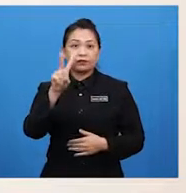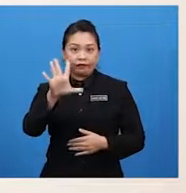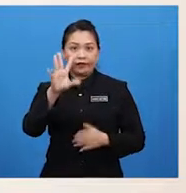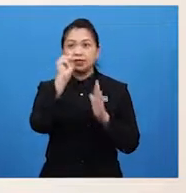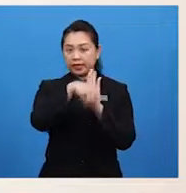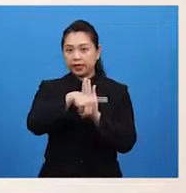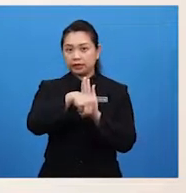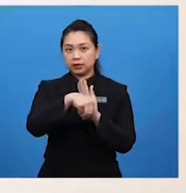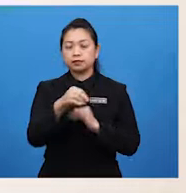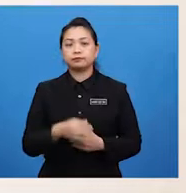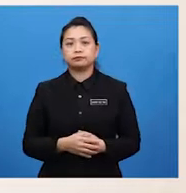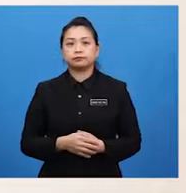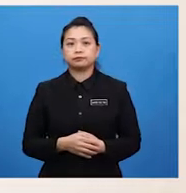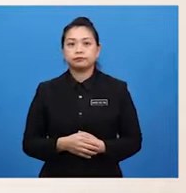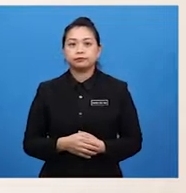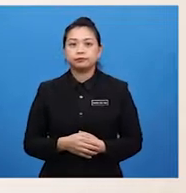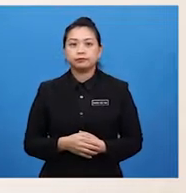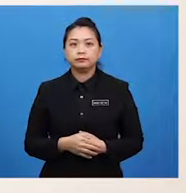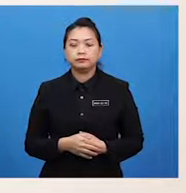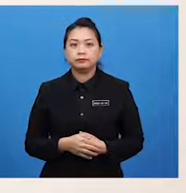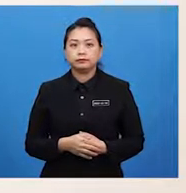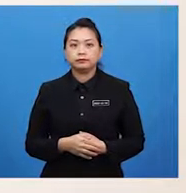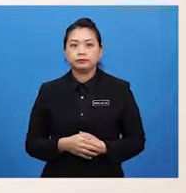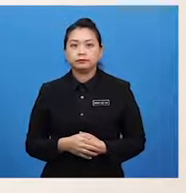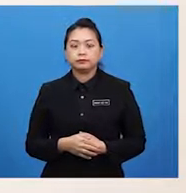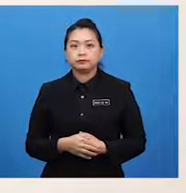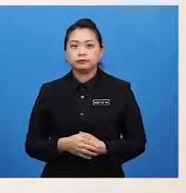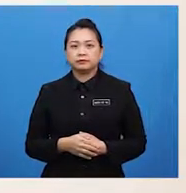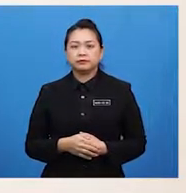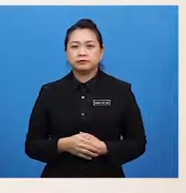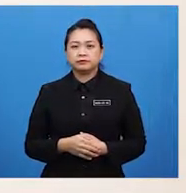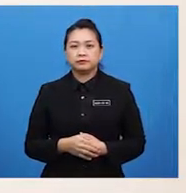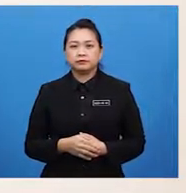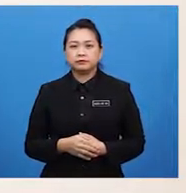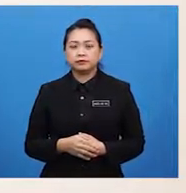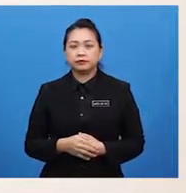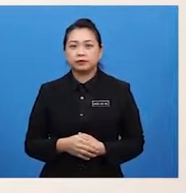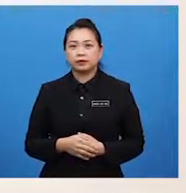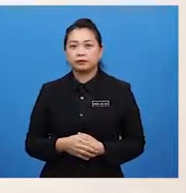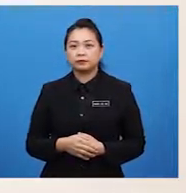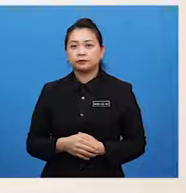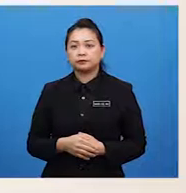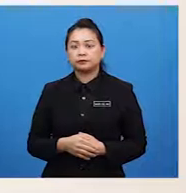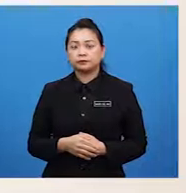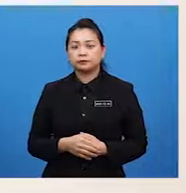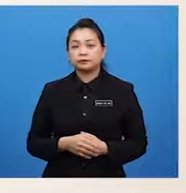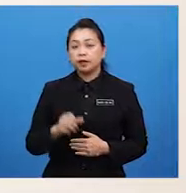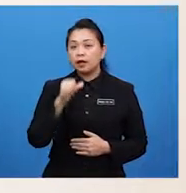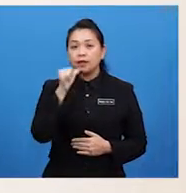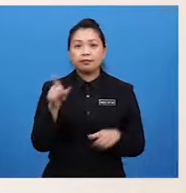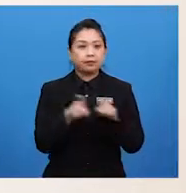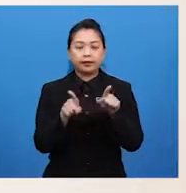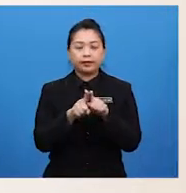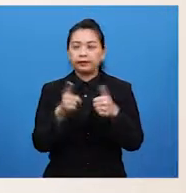minutes. Now, let's look at the next sample question. Unlike the first